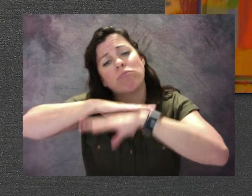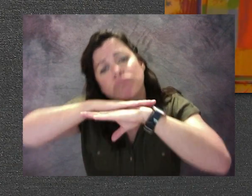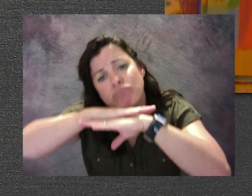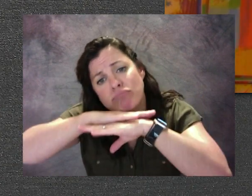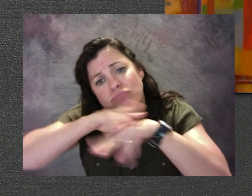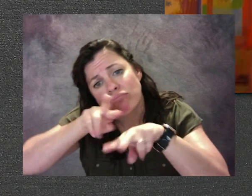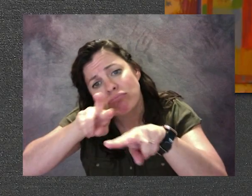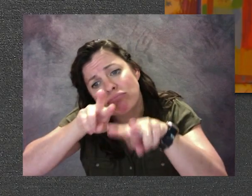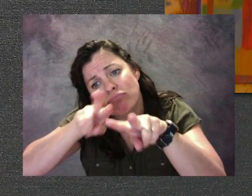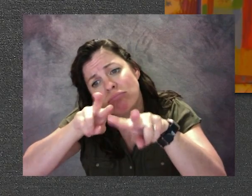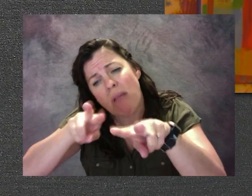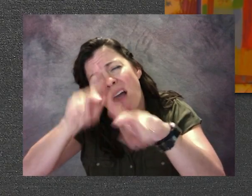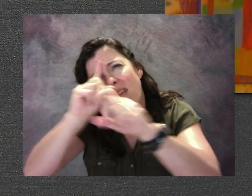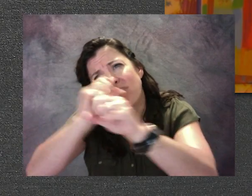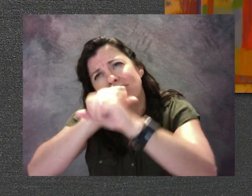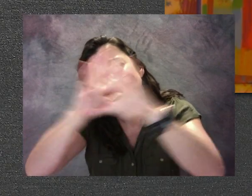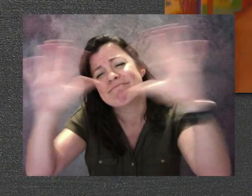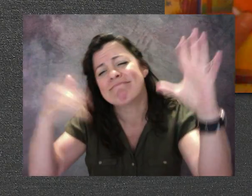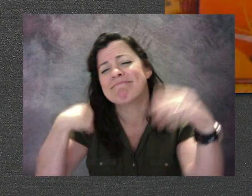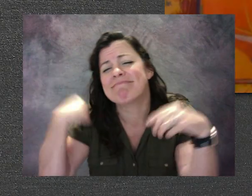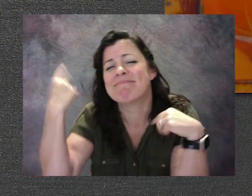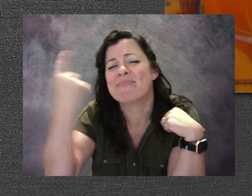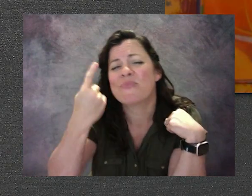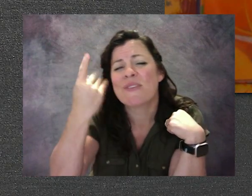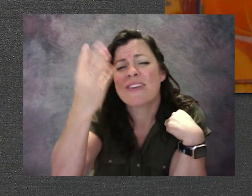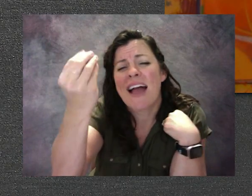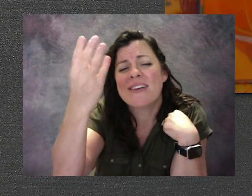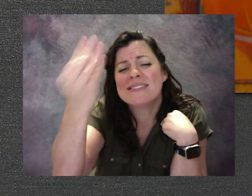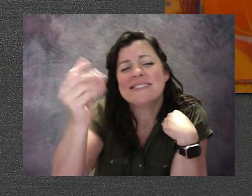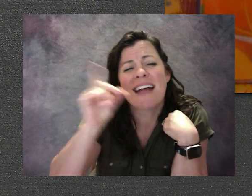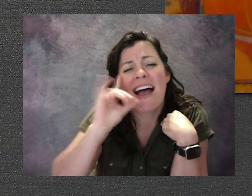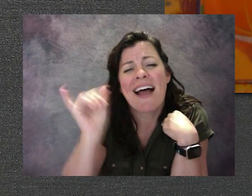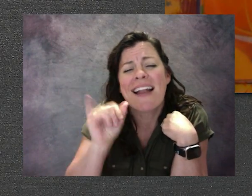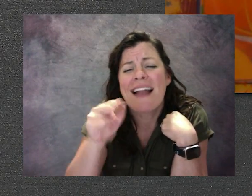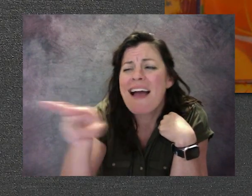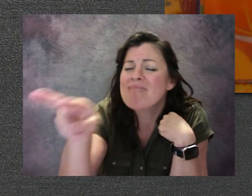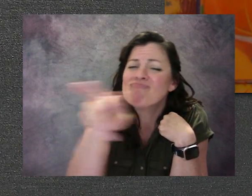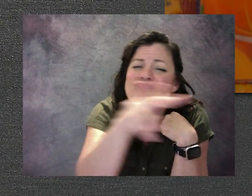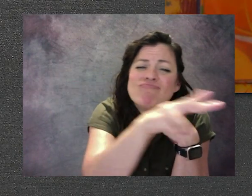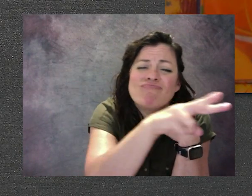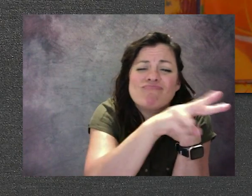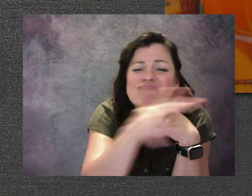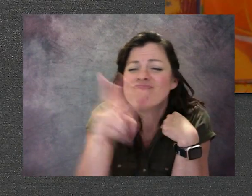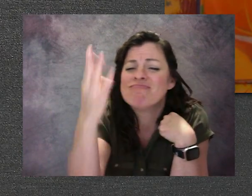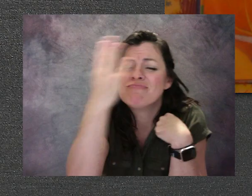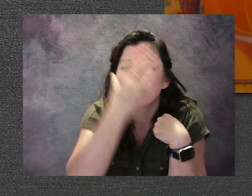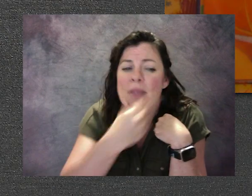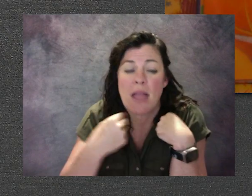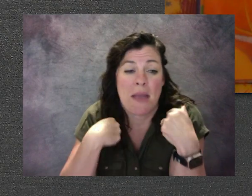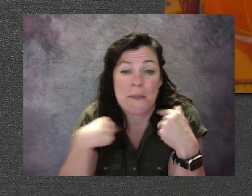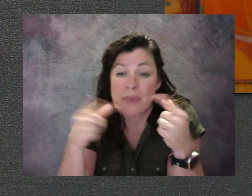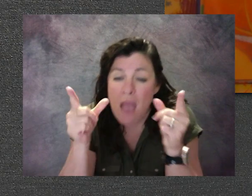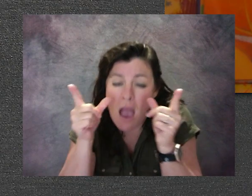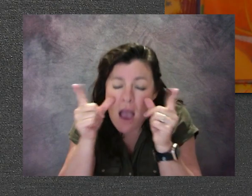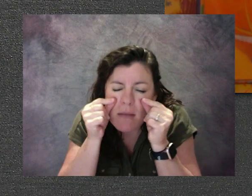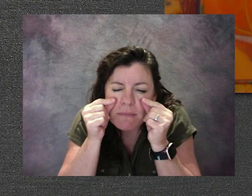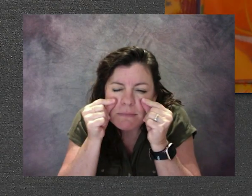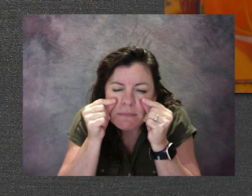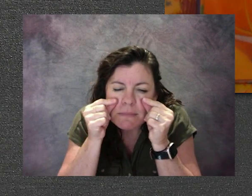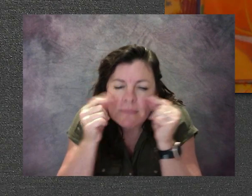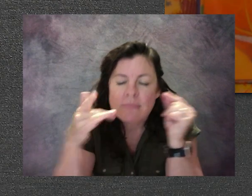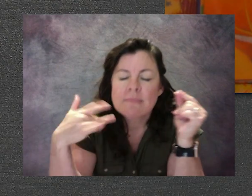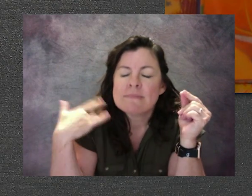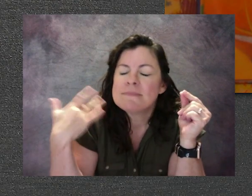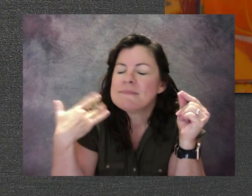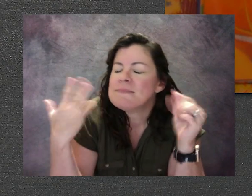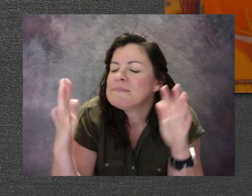so wonderfully beautiful. When I closed my eyes tight, I could sense the scent of chestnuts,